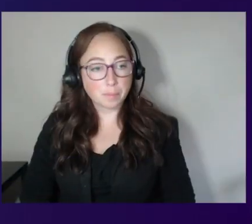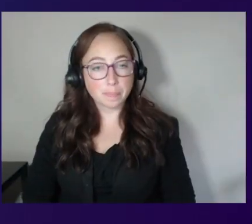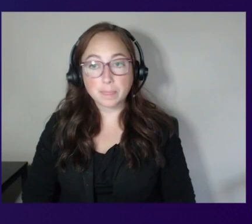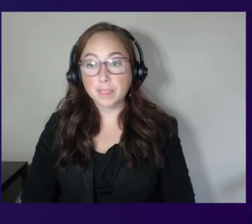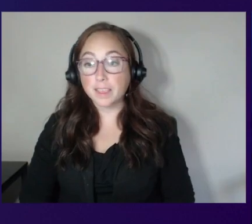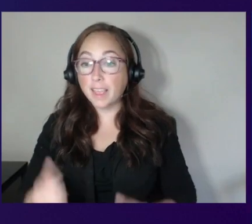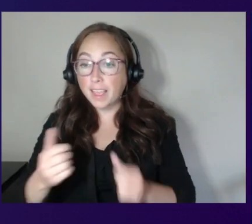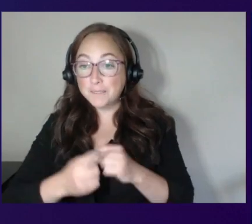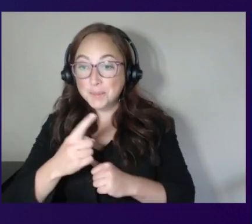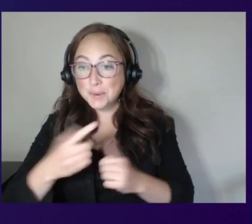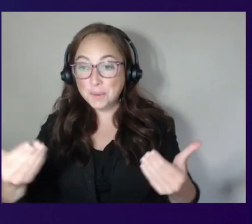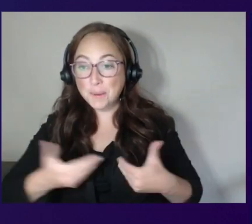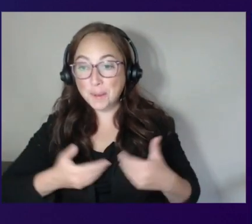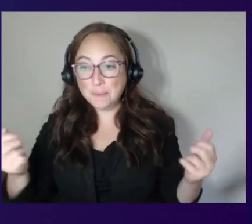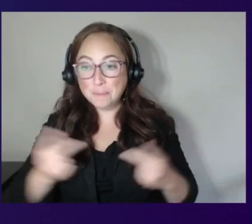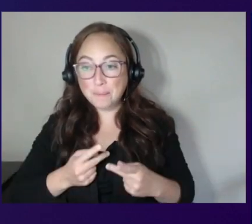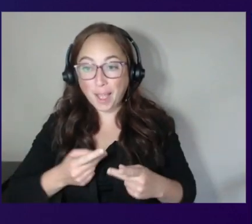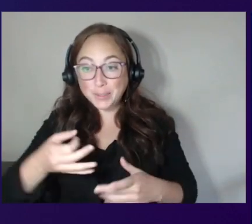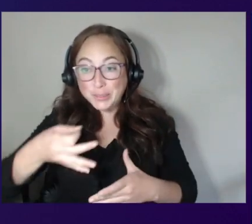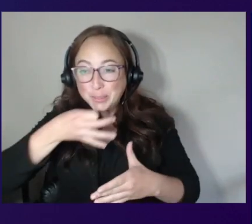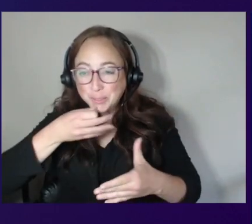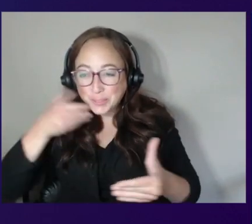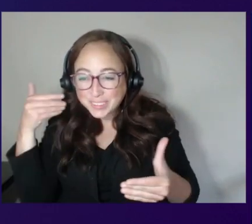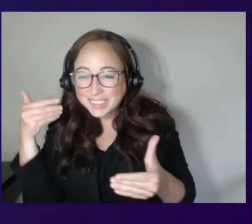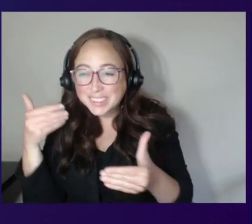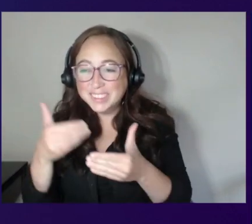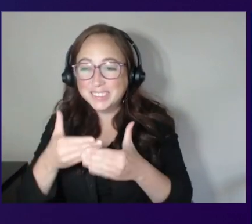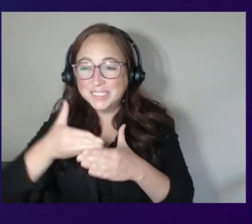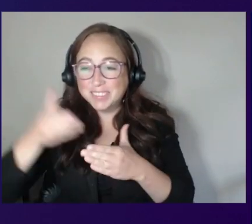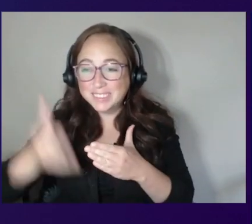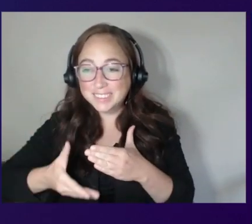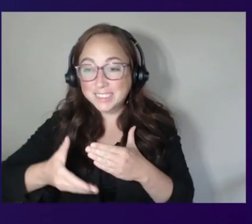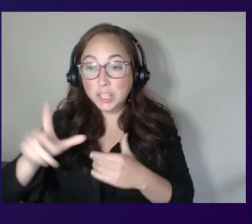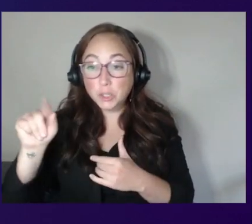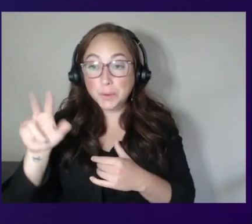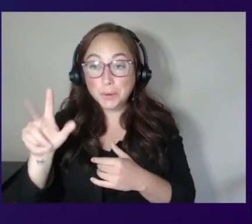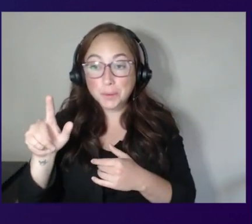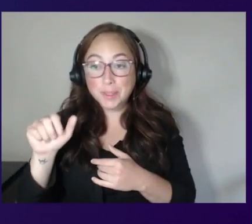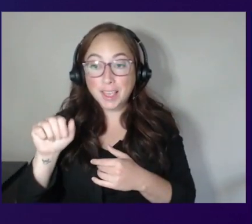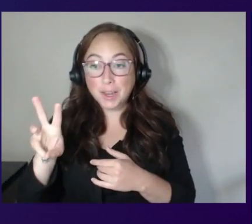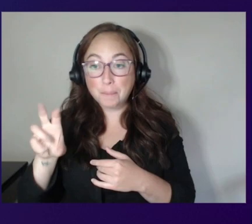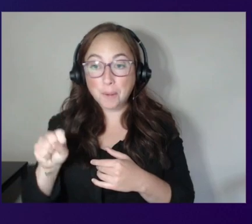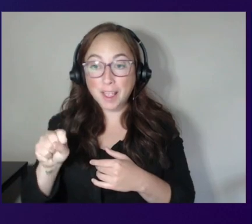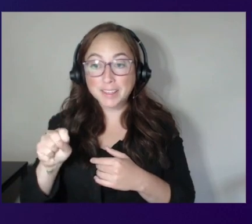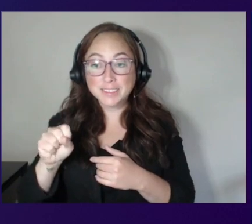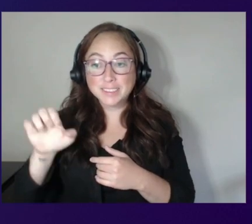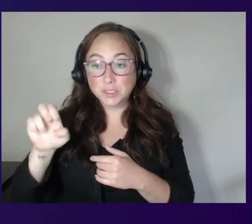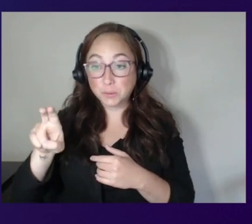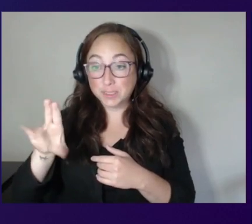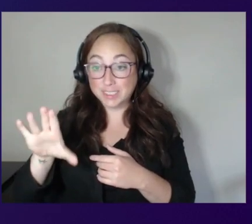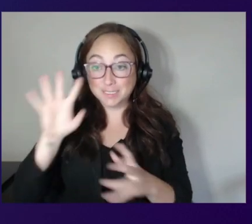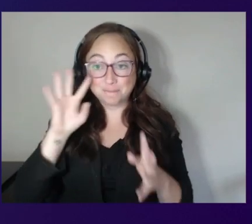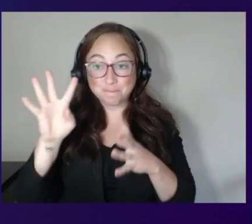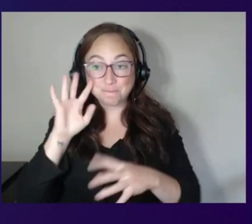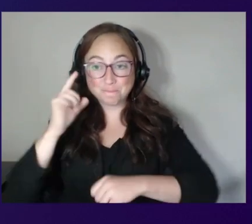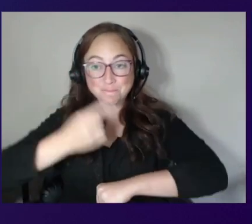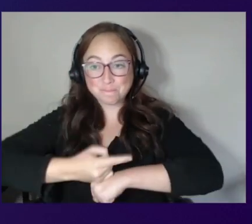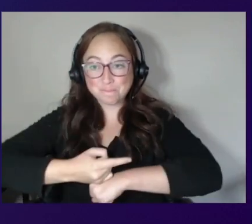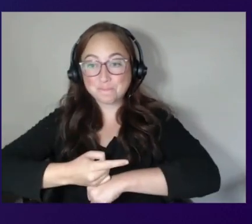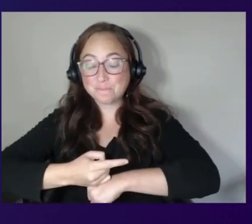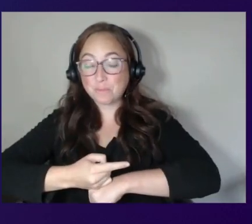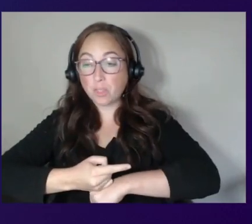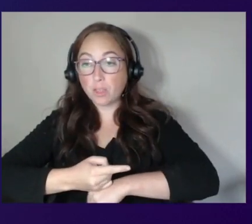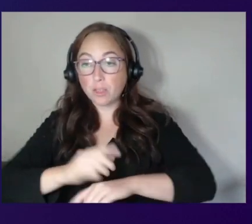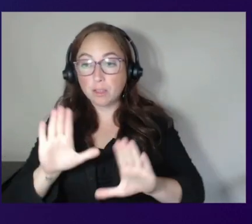Everyone, welcome back. We're nearing the end of the 2023 AWS End User Computing Innovation Day, but we've got a